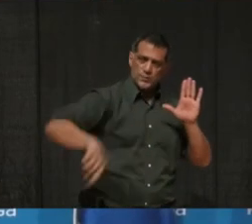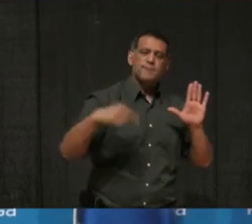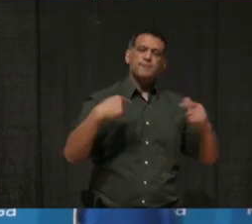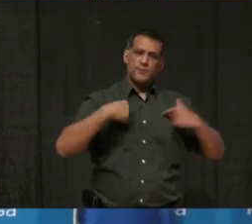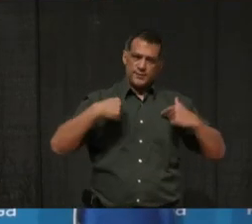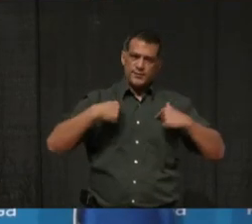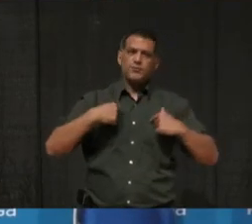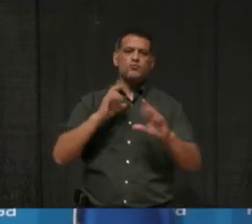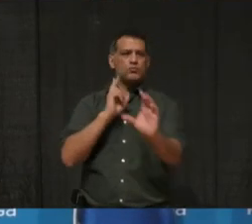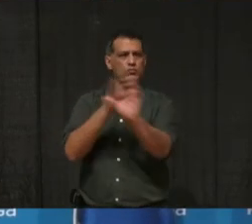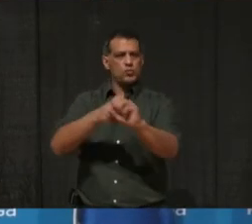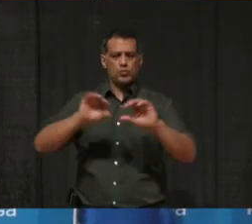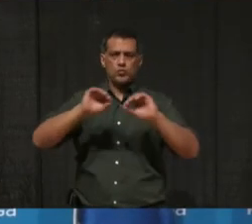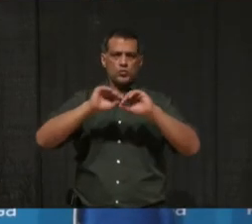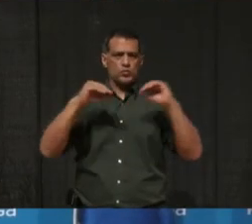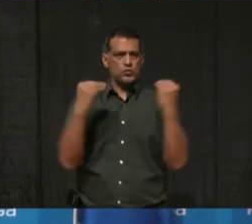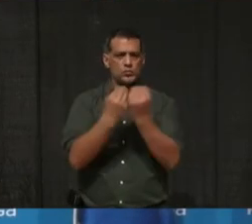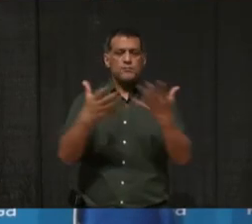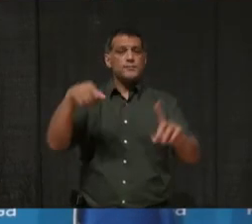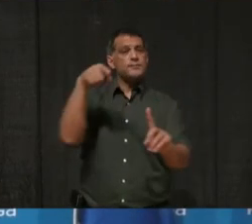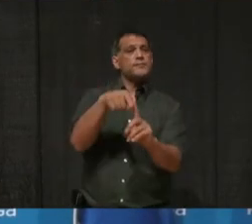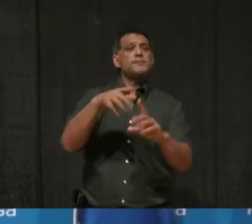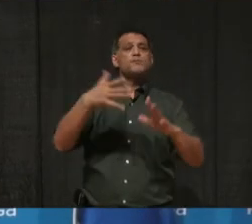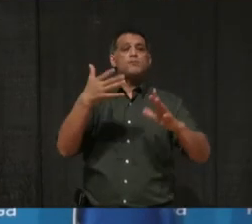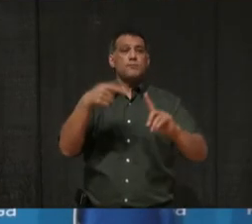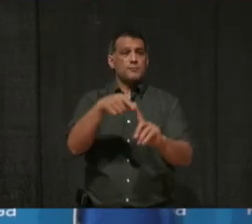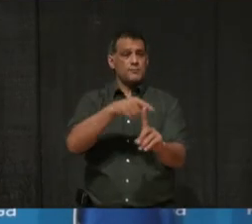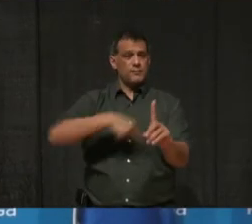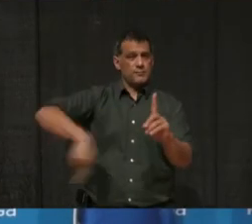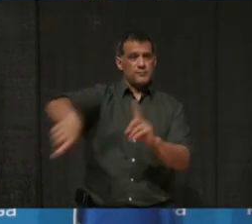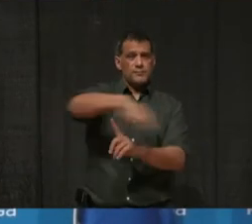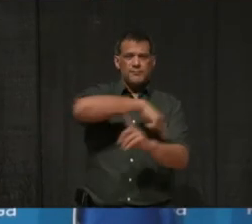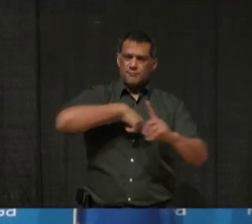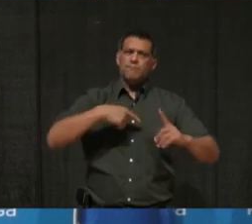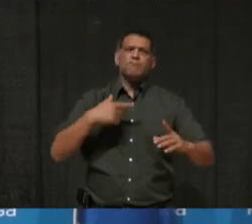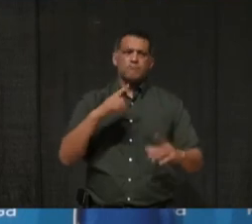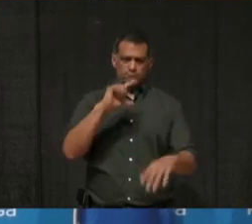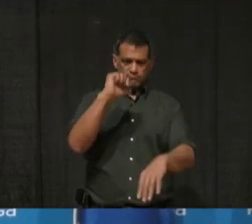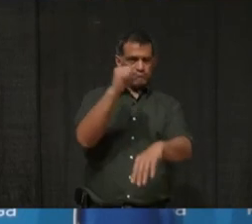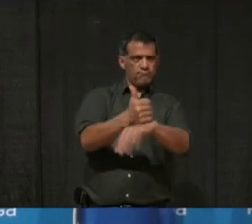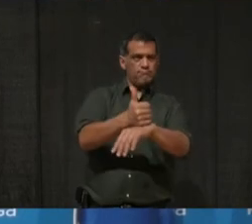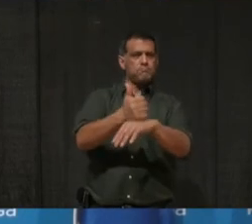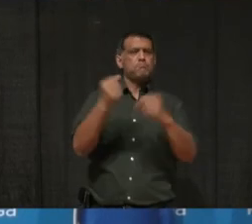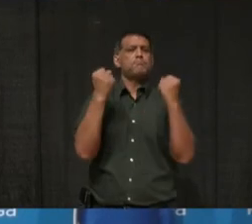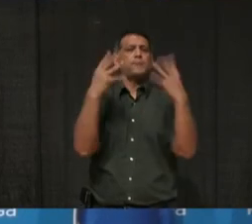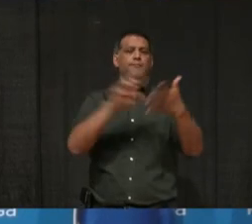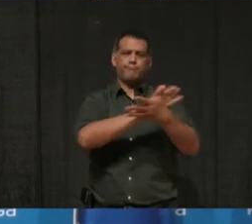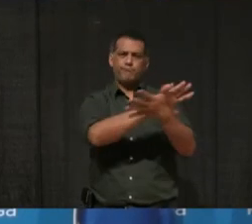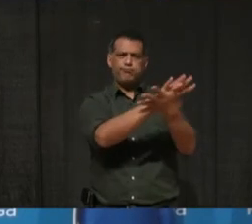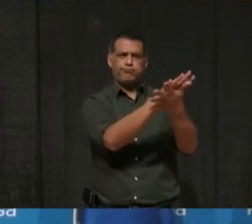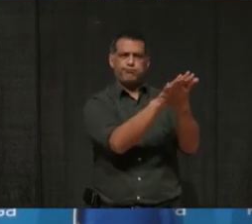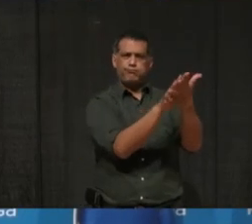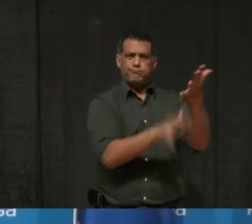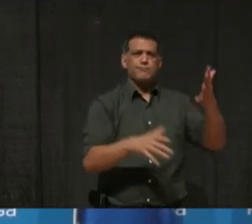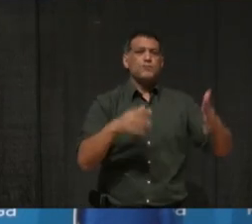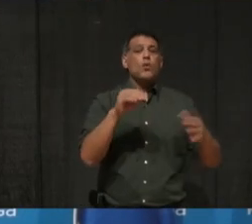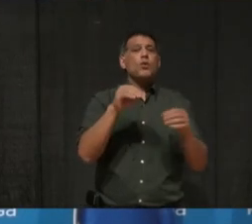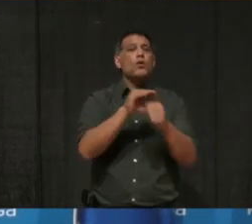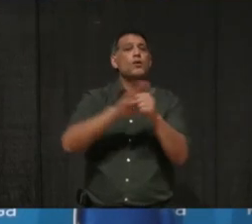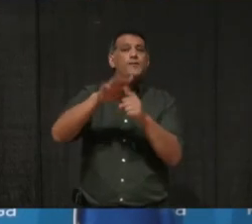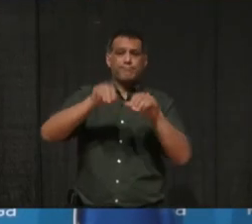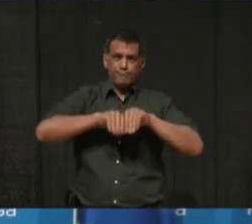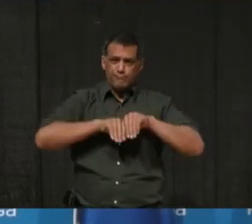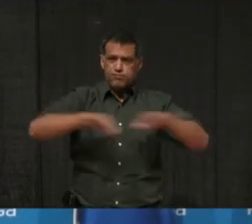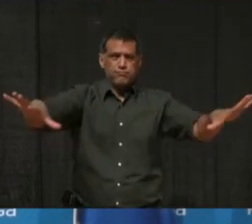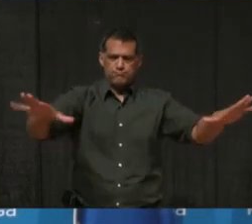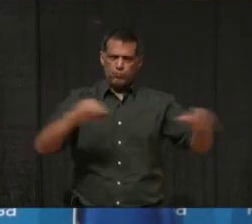an organization that has taken decisive, evidence-driven measures to try and stop the spread of COVID-19 and protect